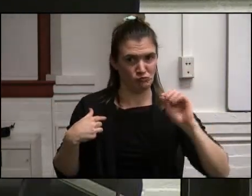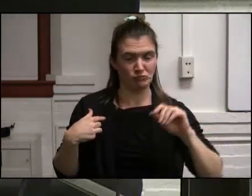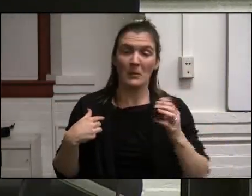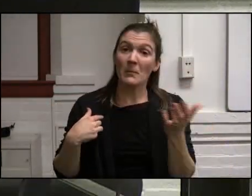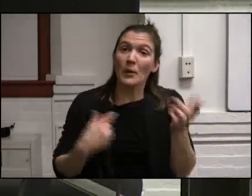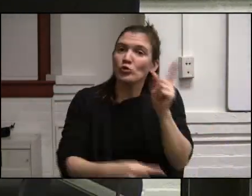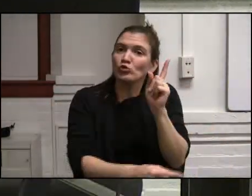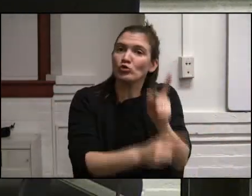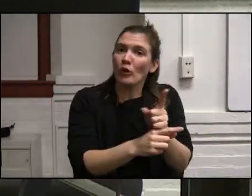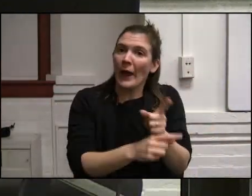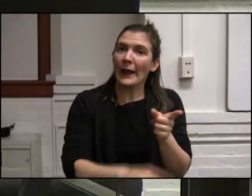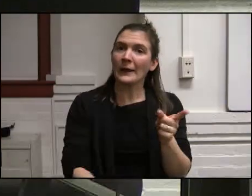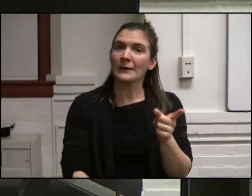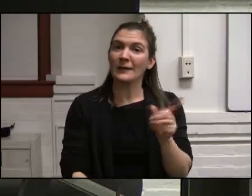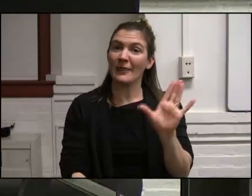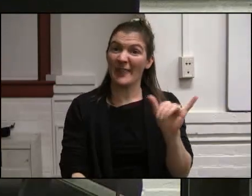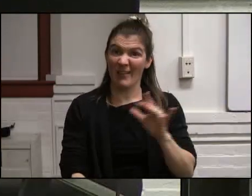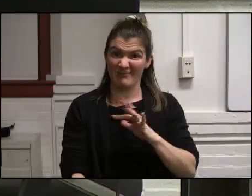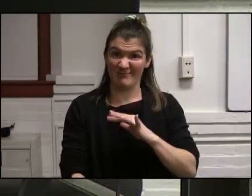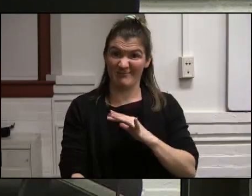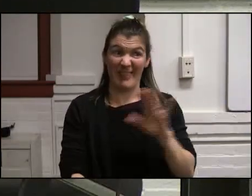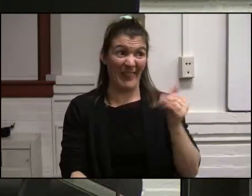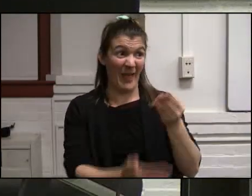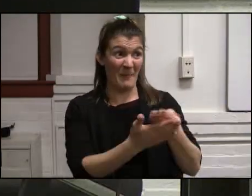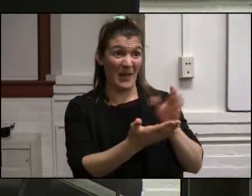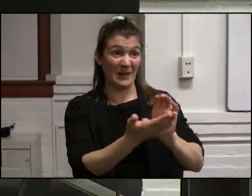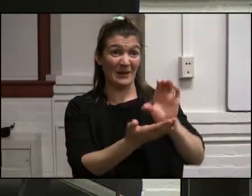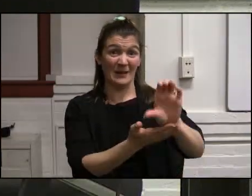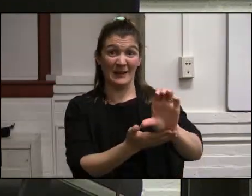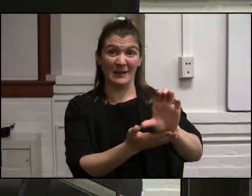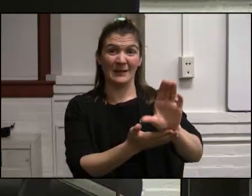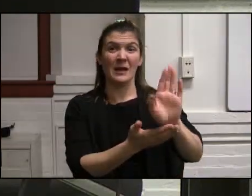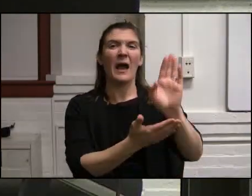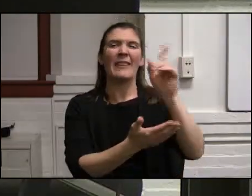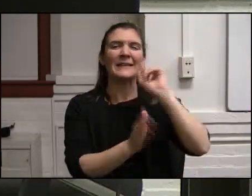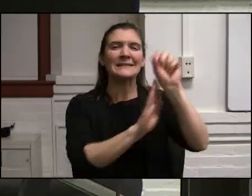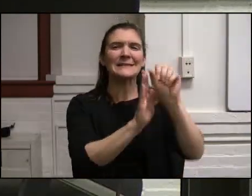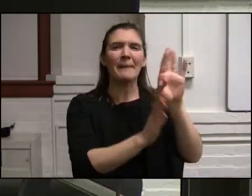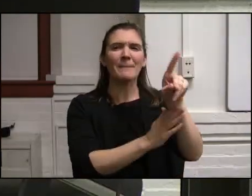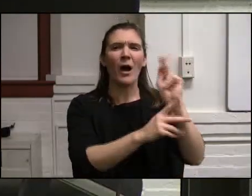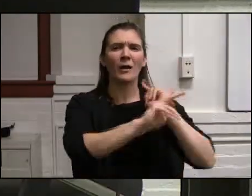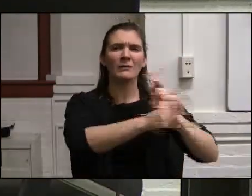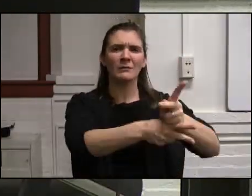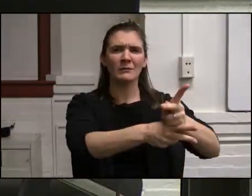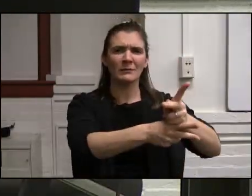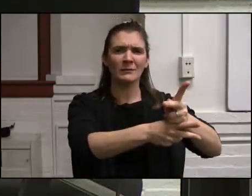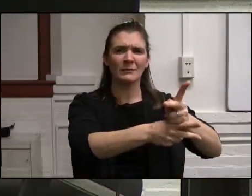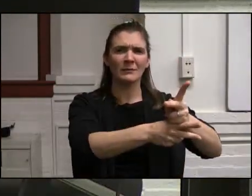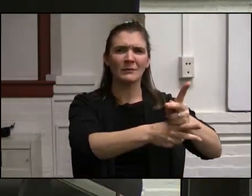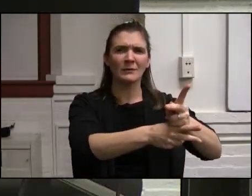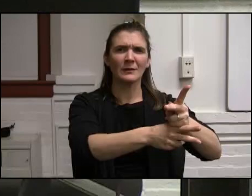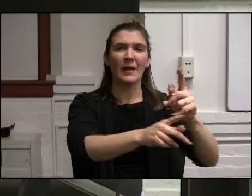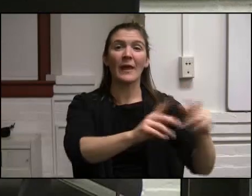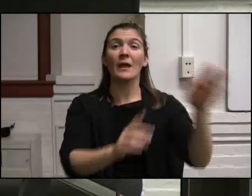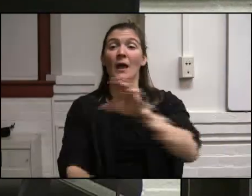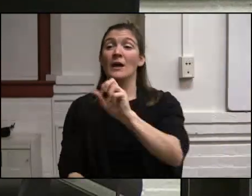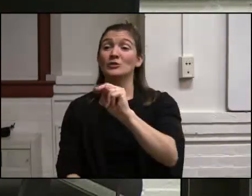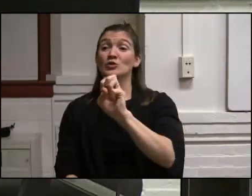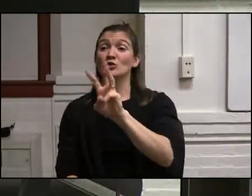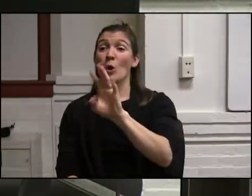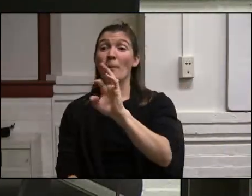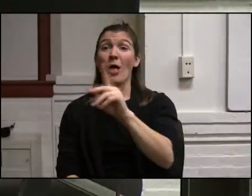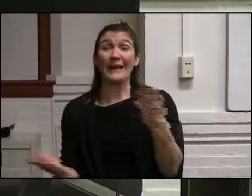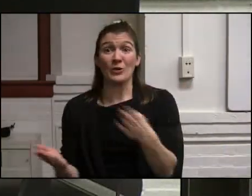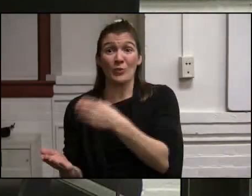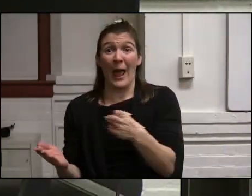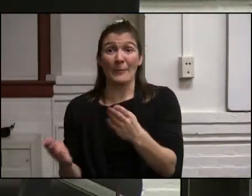And yeah, that sounds like that money might be the state bond money, and the snow block also has,